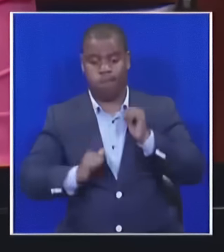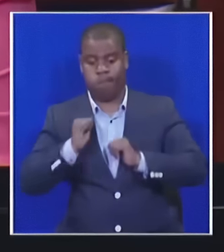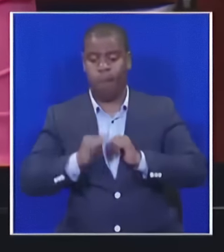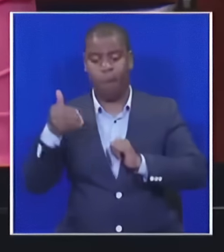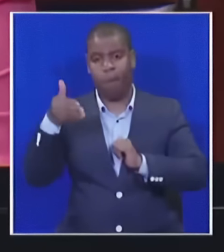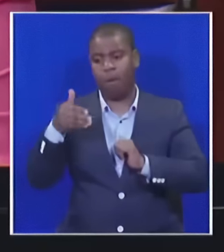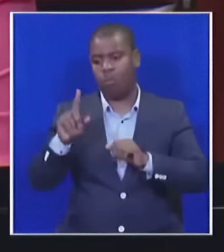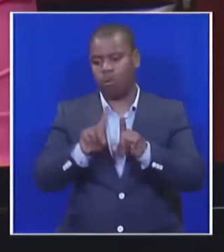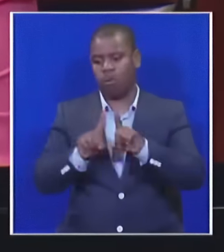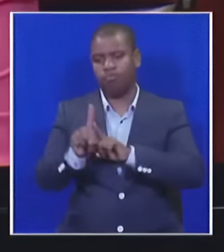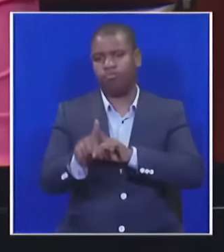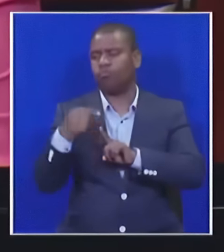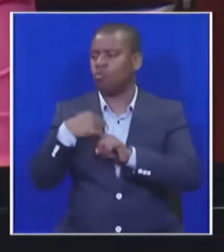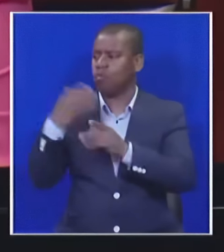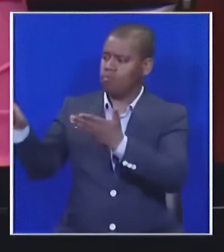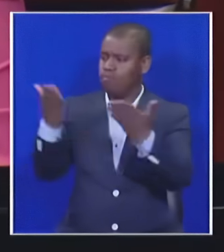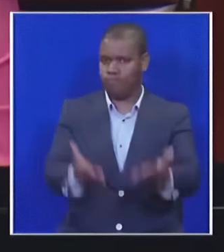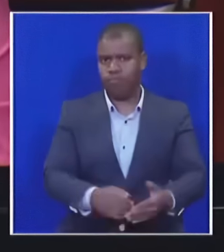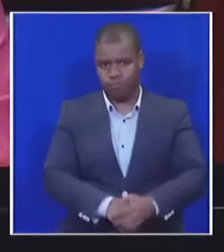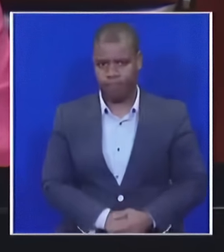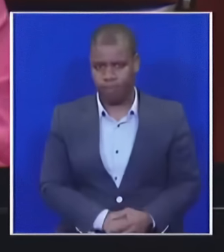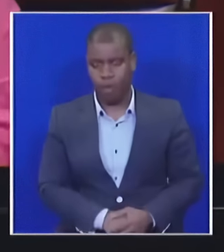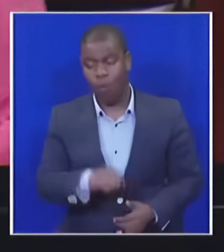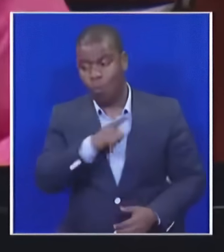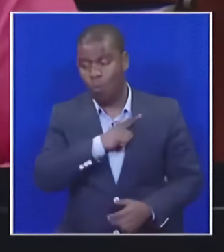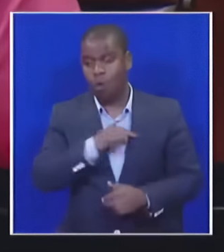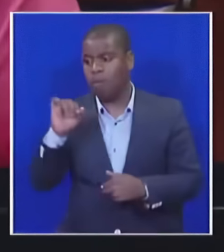House. You are invited to the podium.